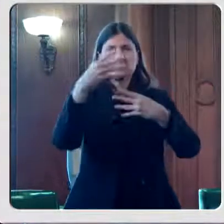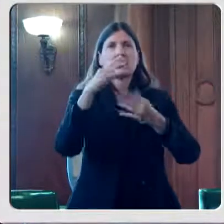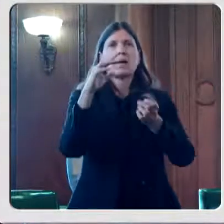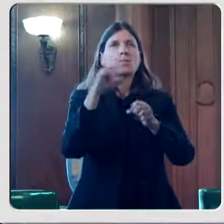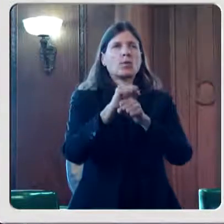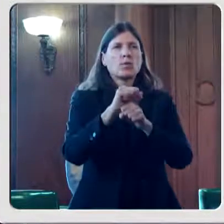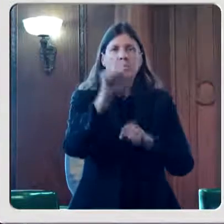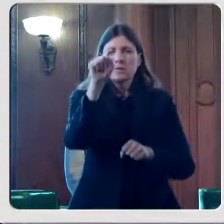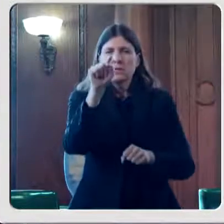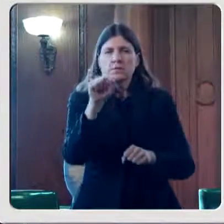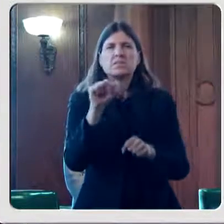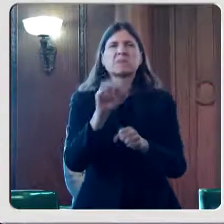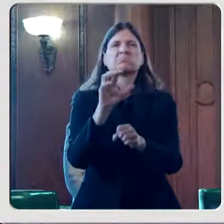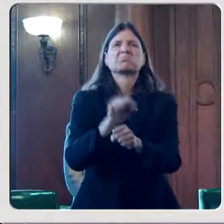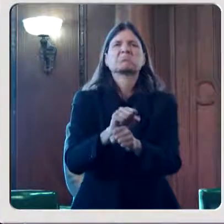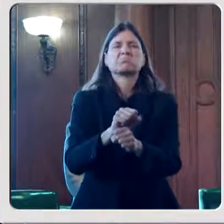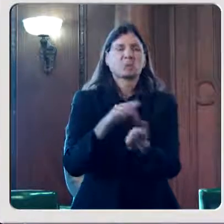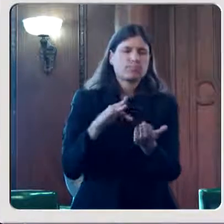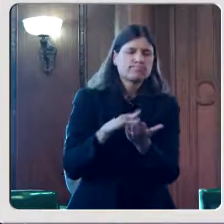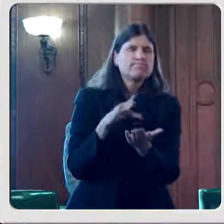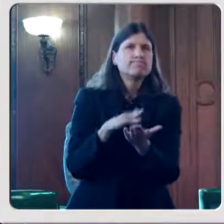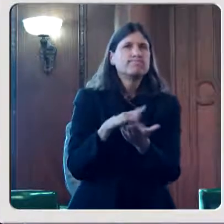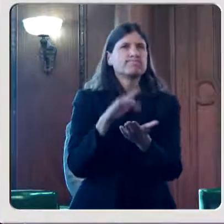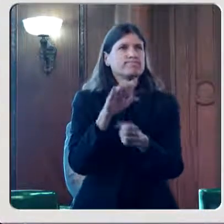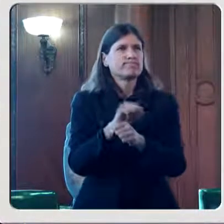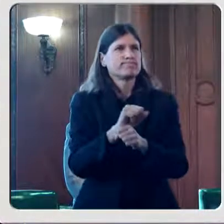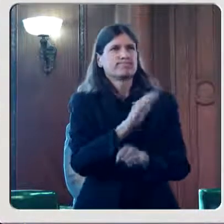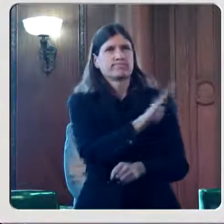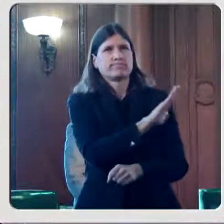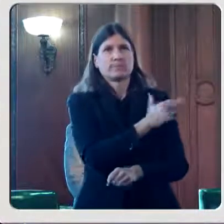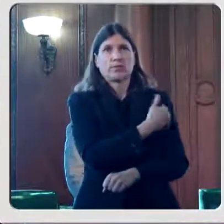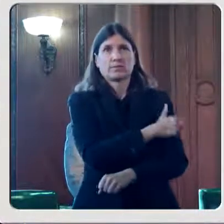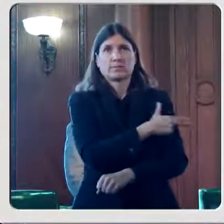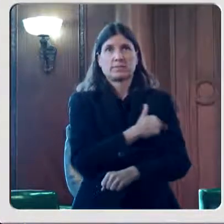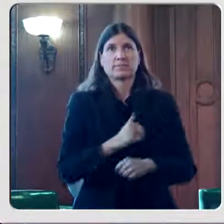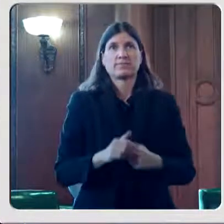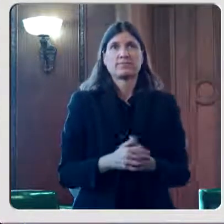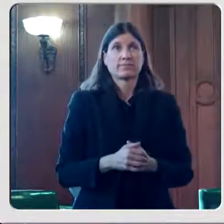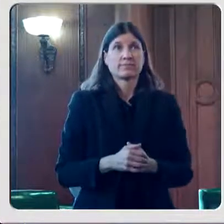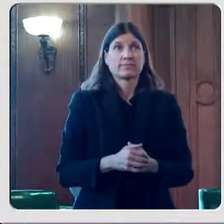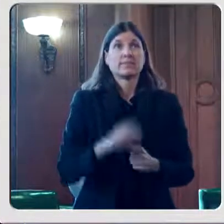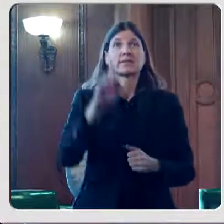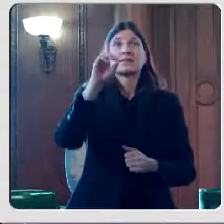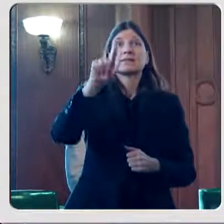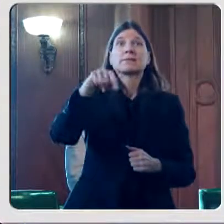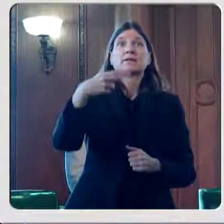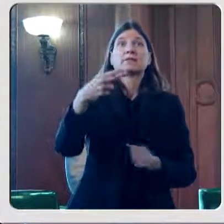check very soon. You can also go to the Department of Public Health's website at